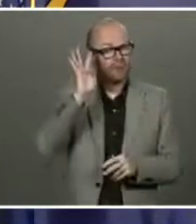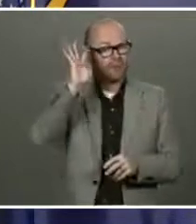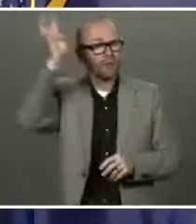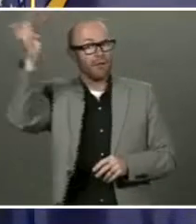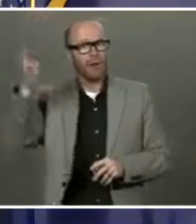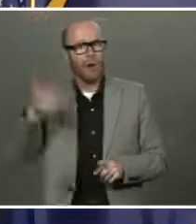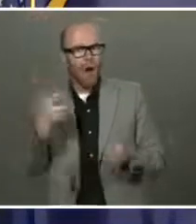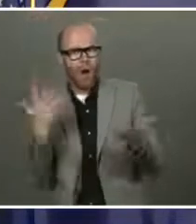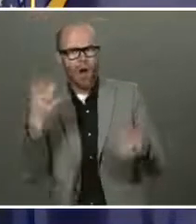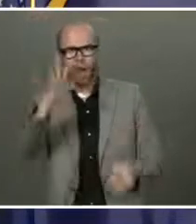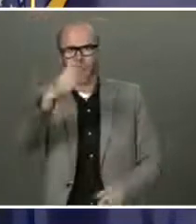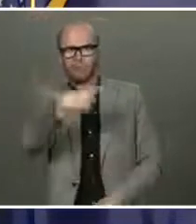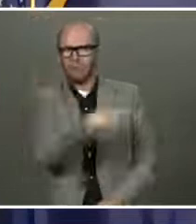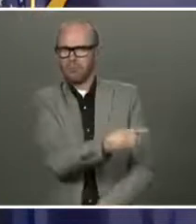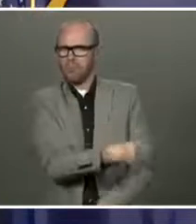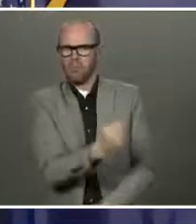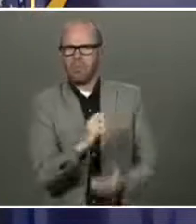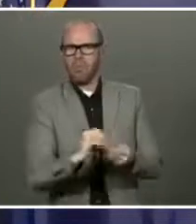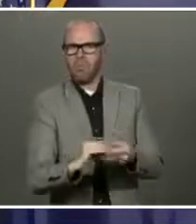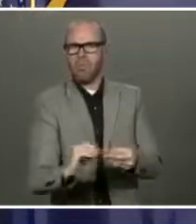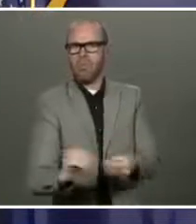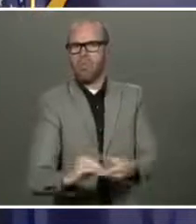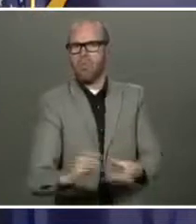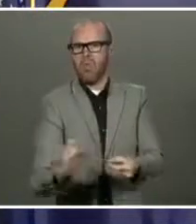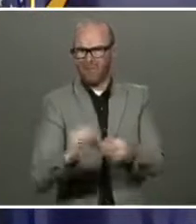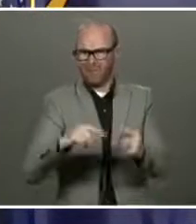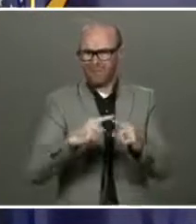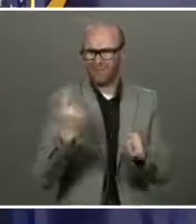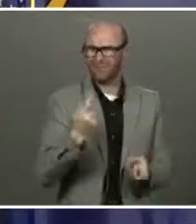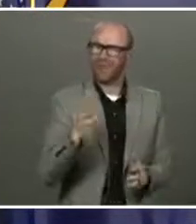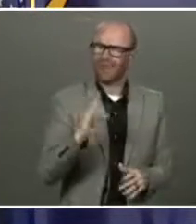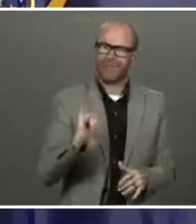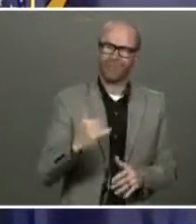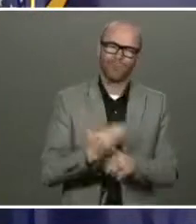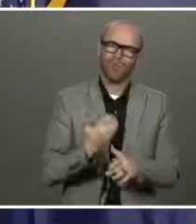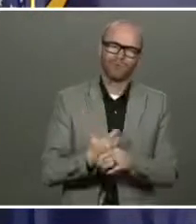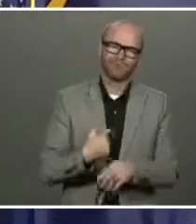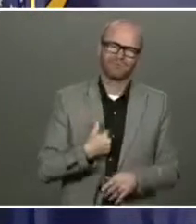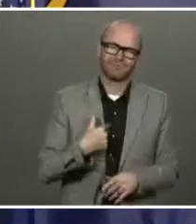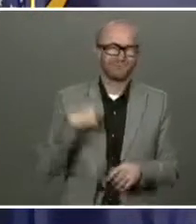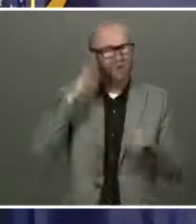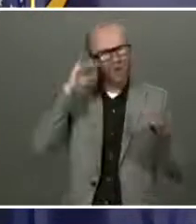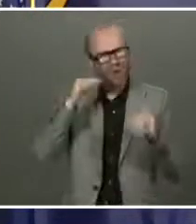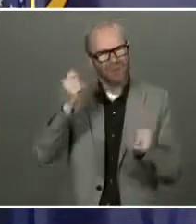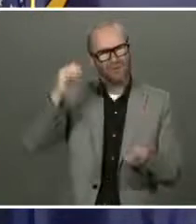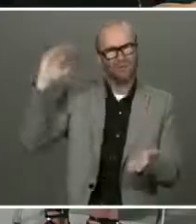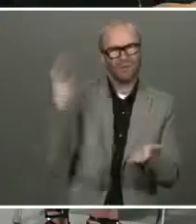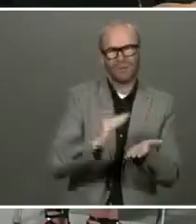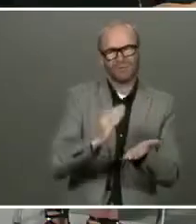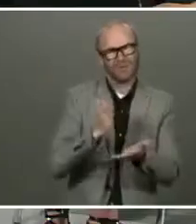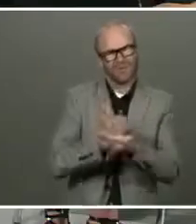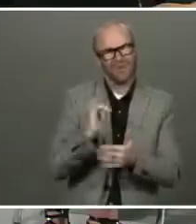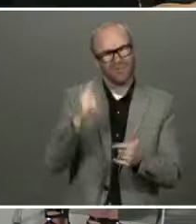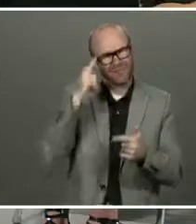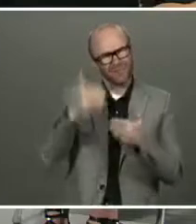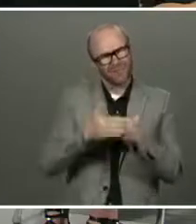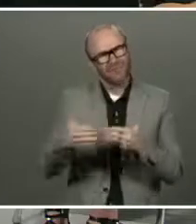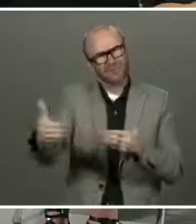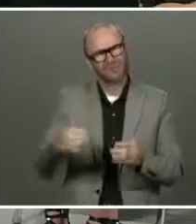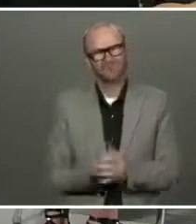allegations like that are pretty disturbing to me, and I would certainly hope that we don't have any of that in the future. So anything more that should be done